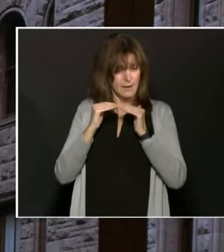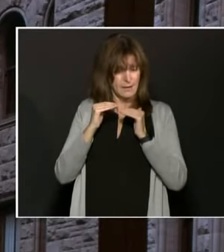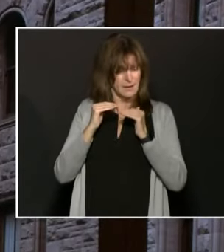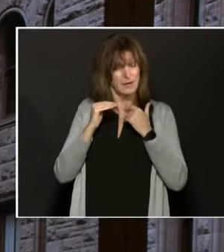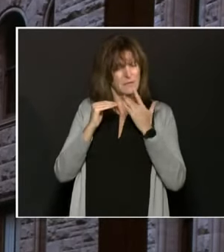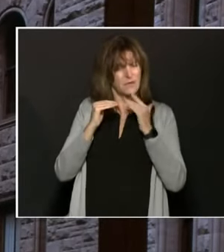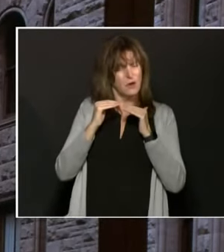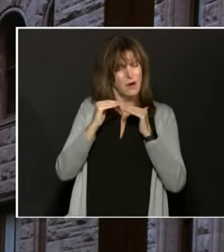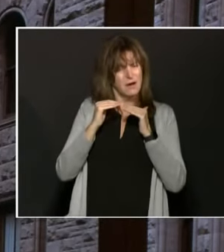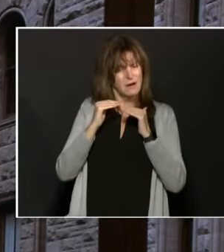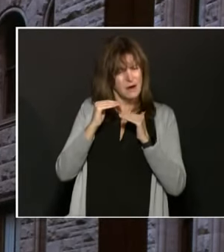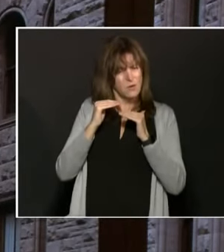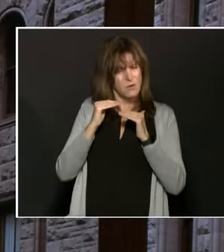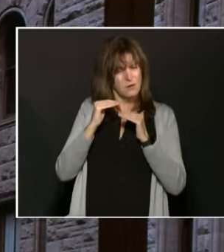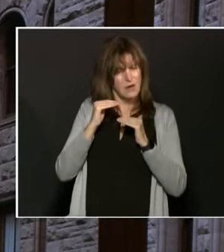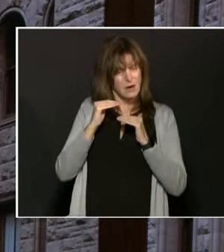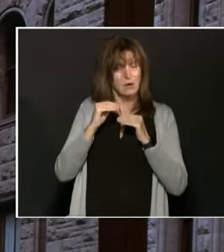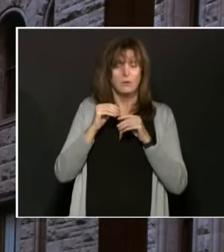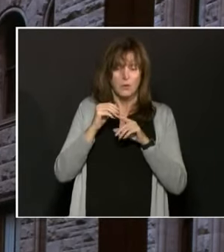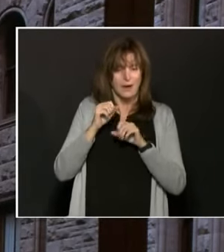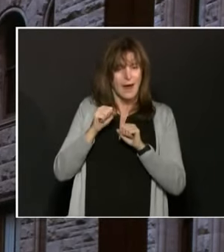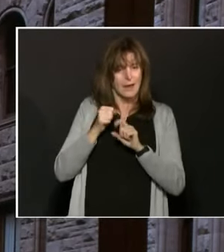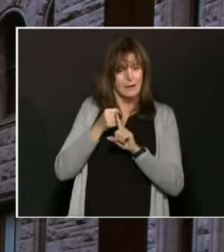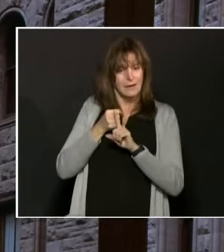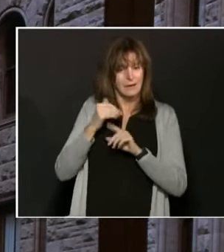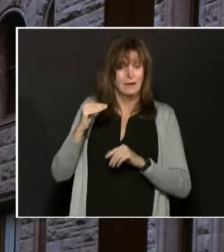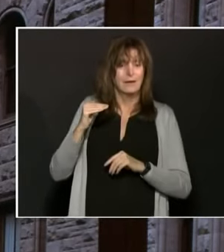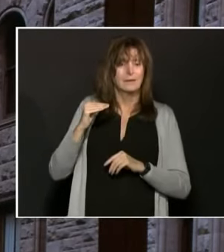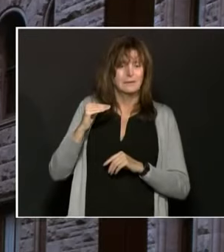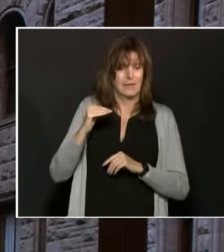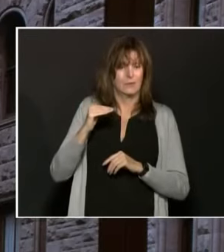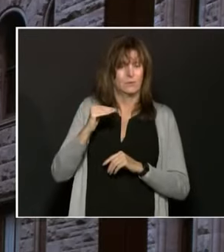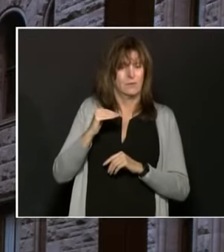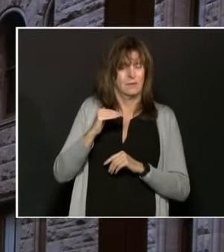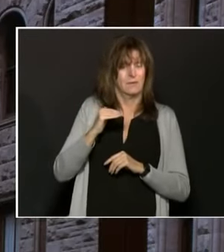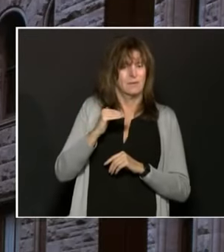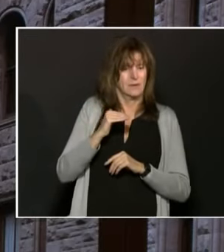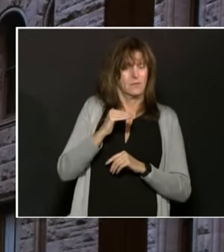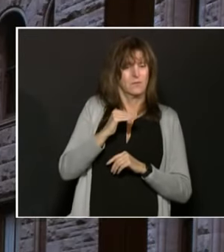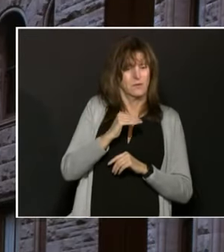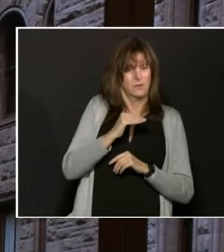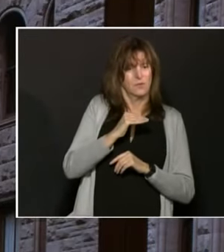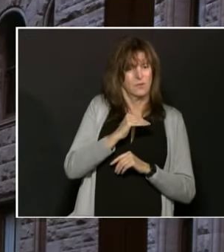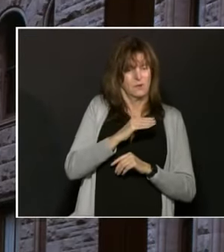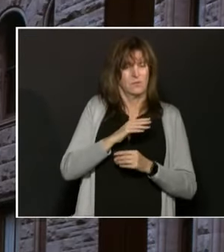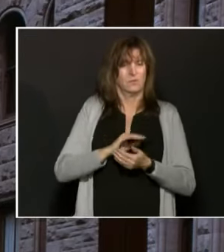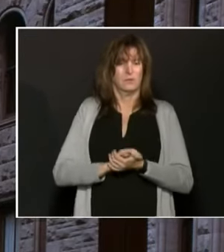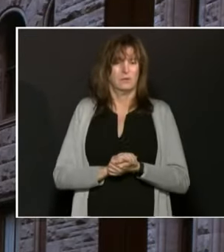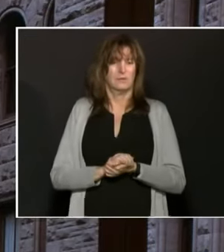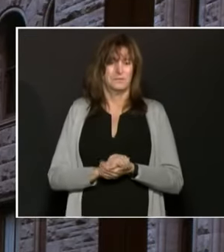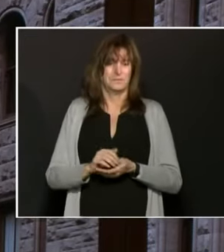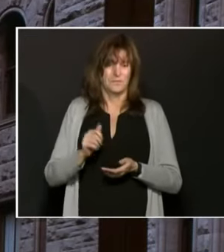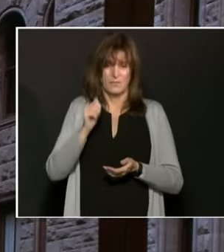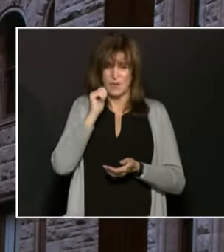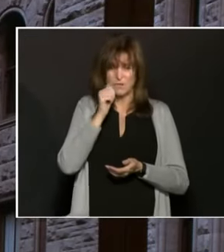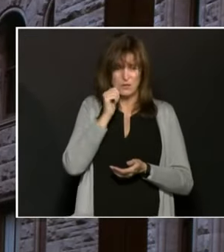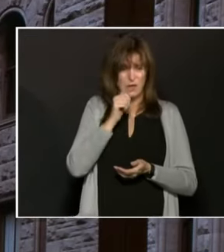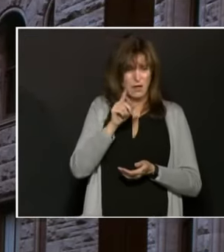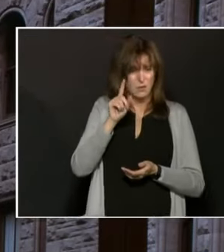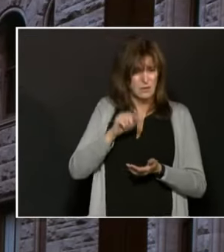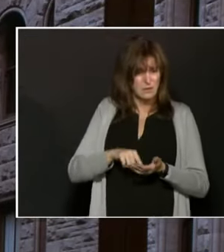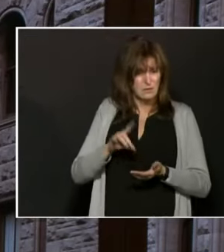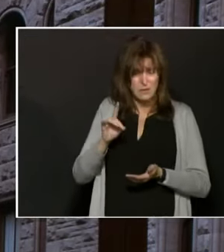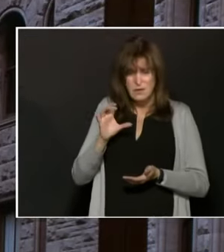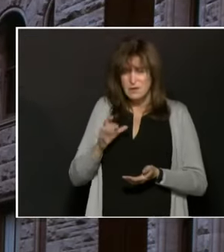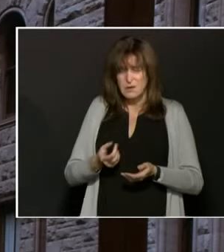could. The daily cases, as I said, they've been up to 18 to 1,900 with large volumes of tests